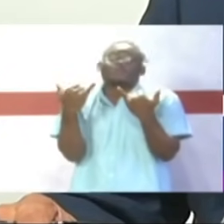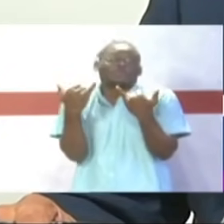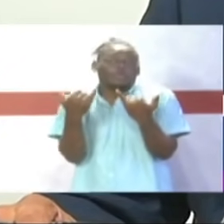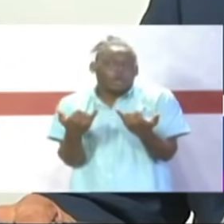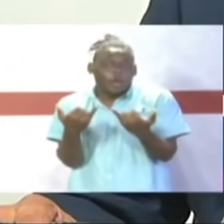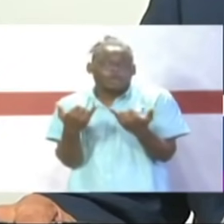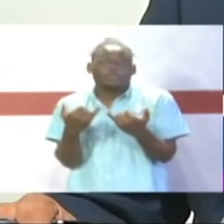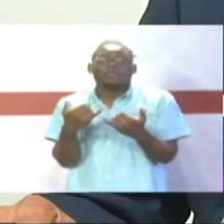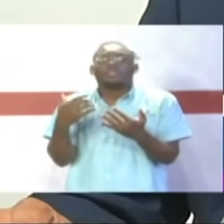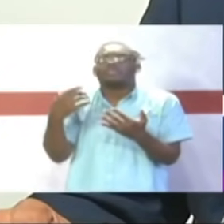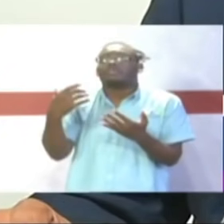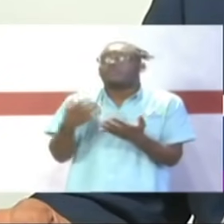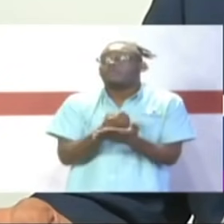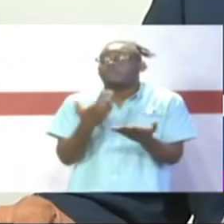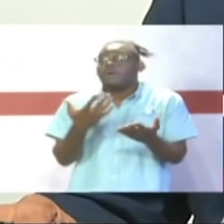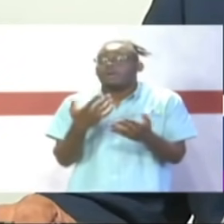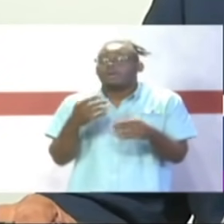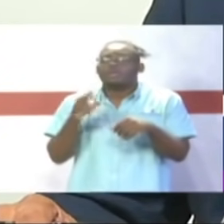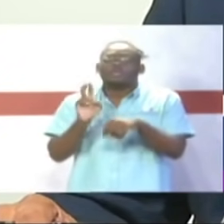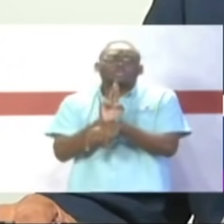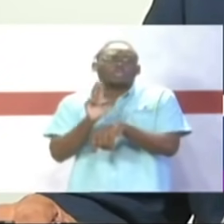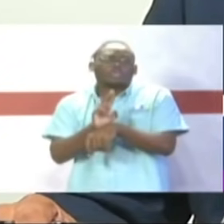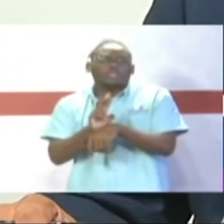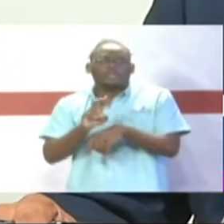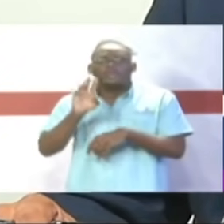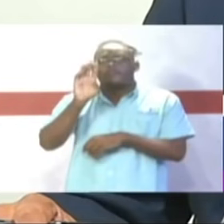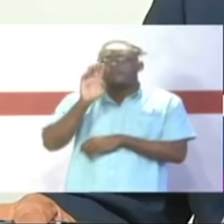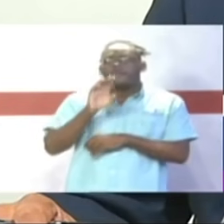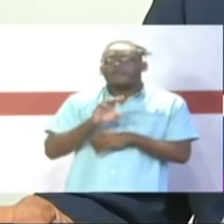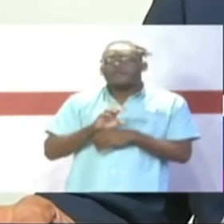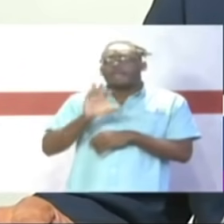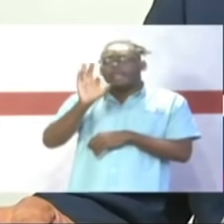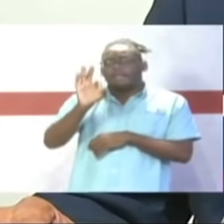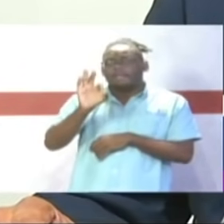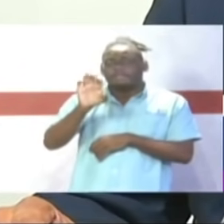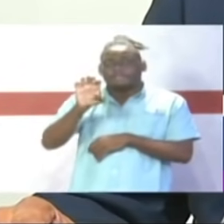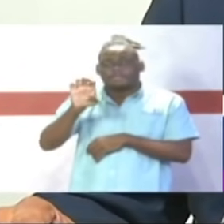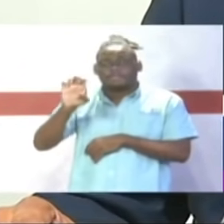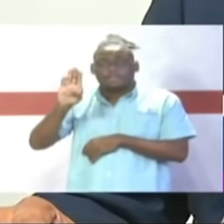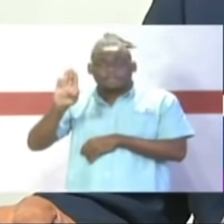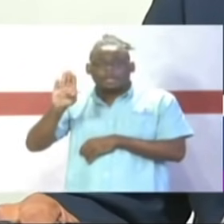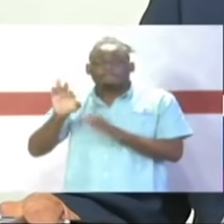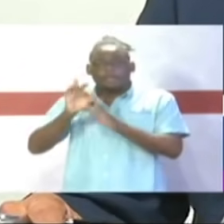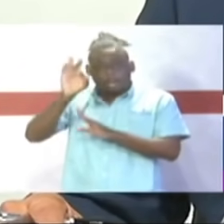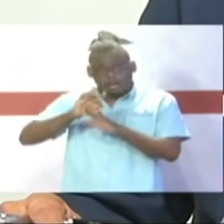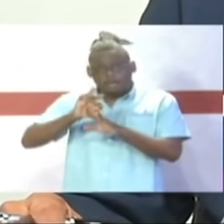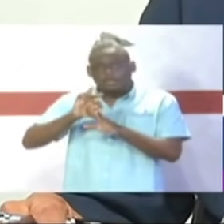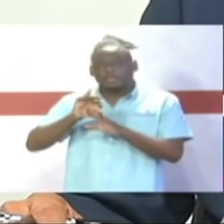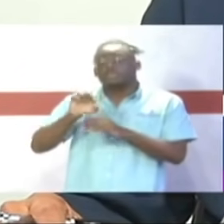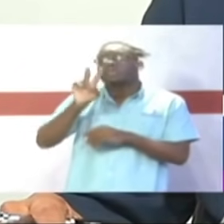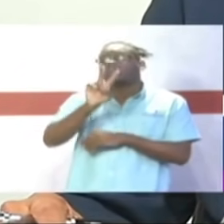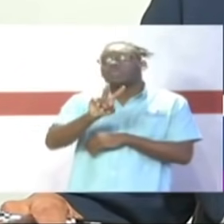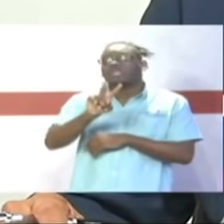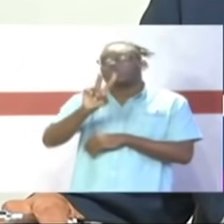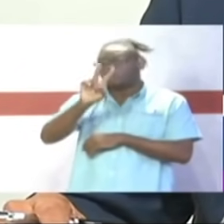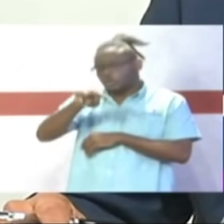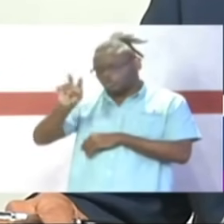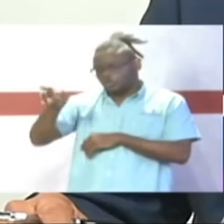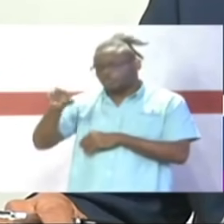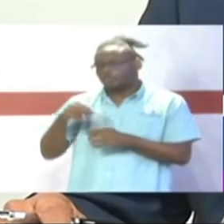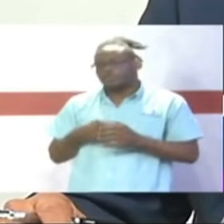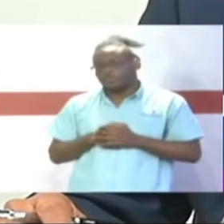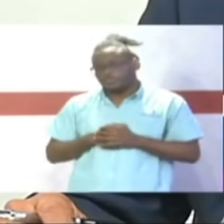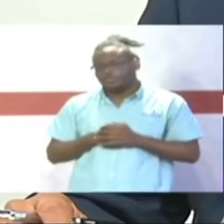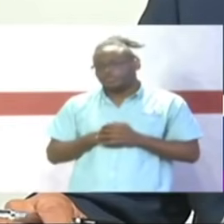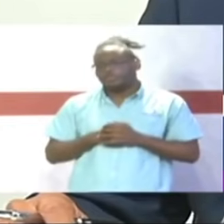use up until February of next year. So those are the expiry dates.